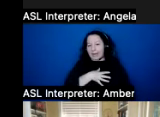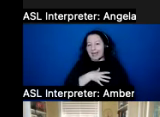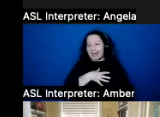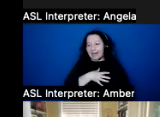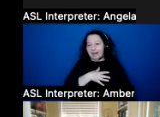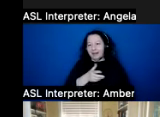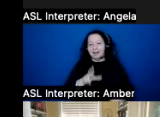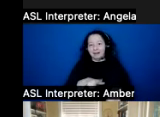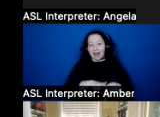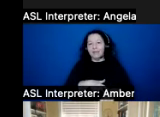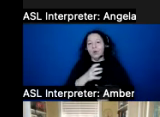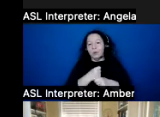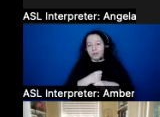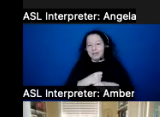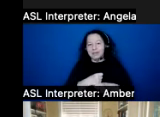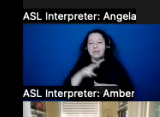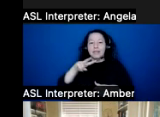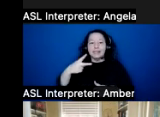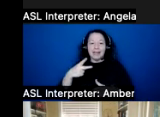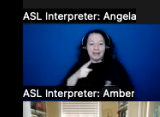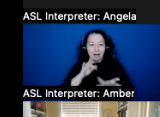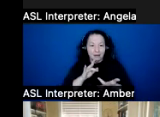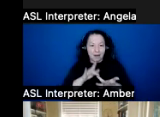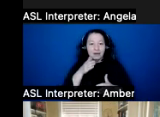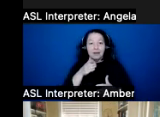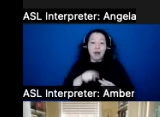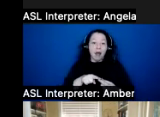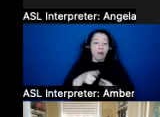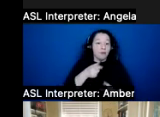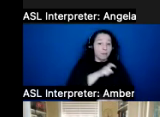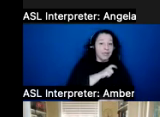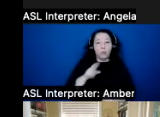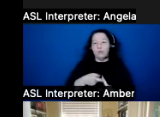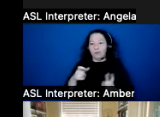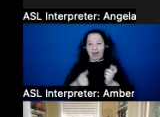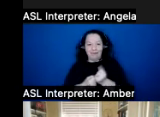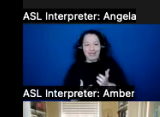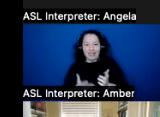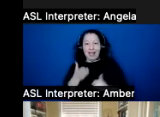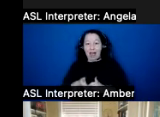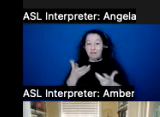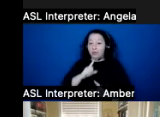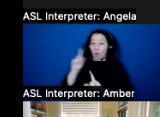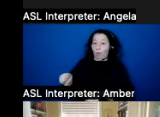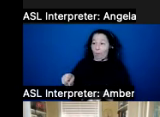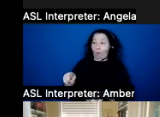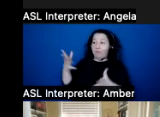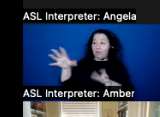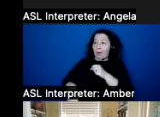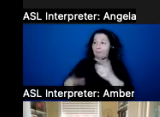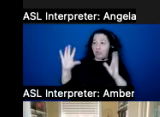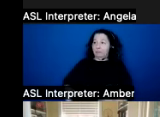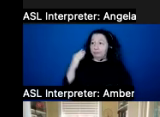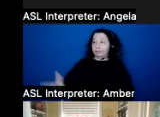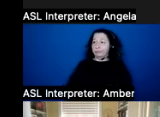contact either from police or from advocates after the report to the police. So they have that they have been raped. So no follow-up.